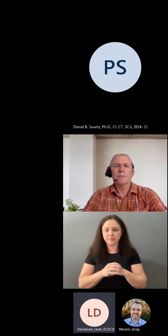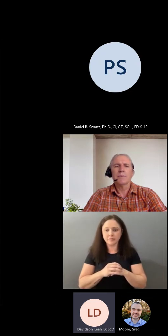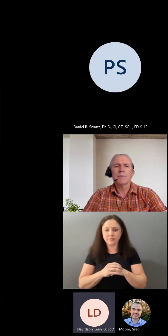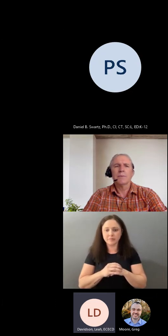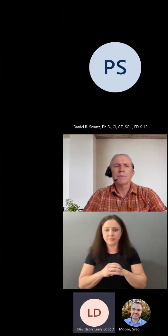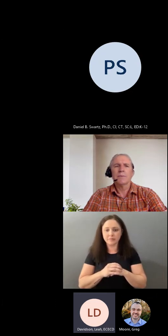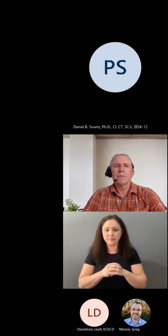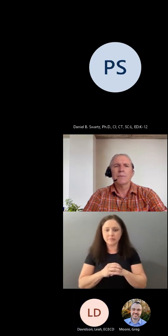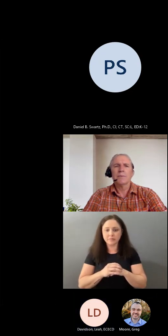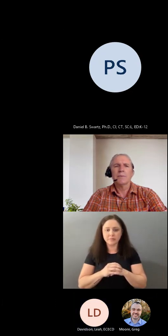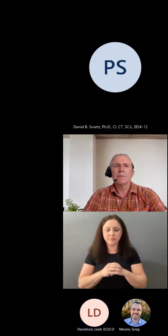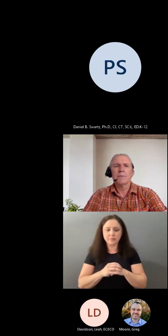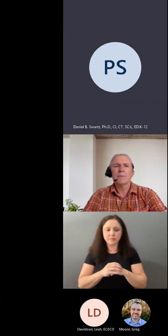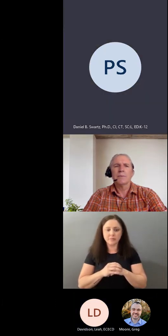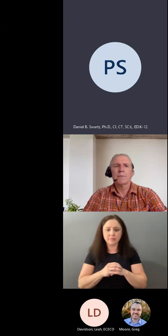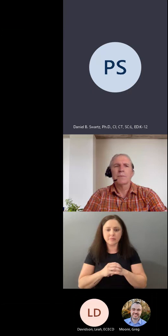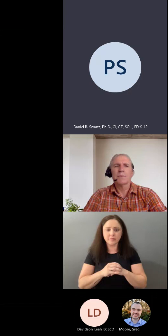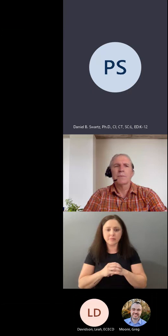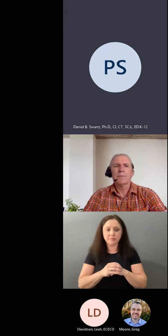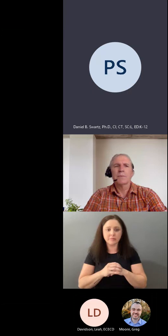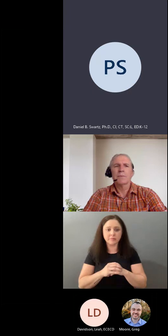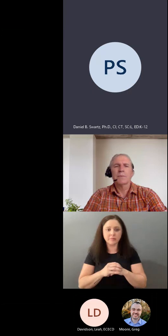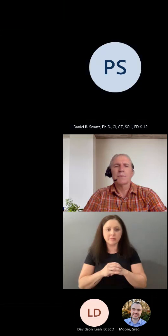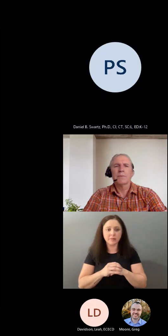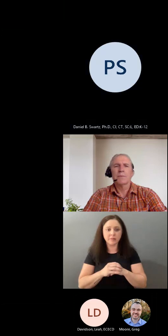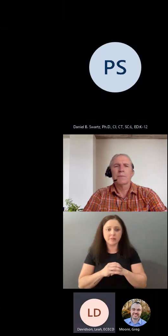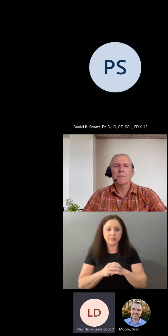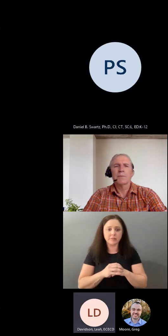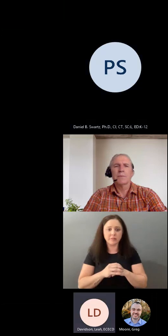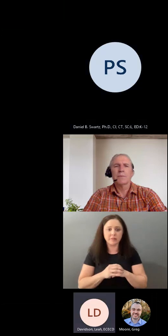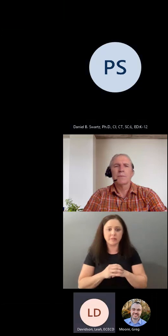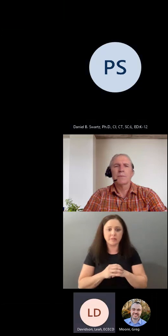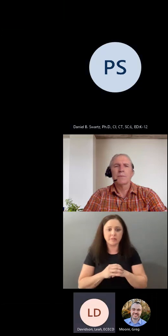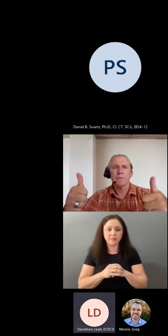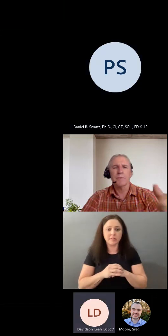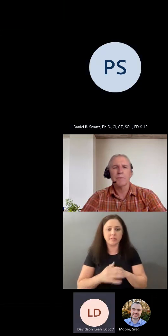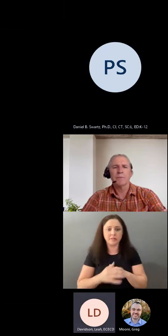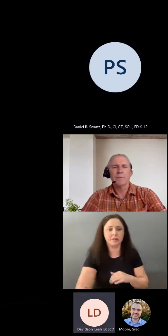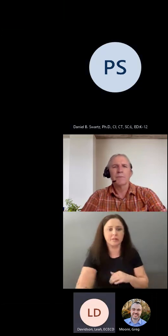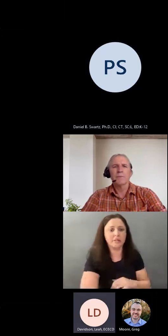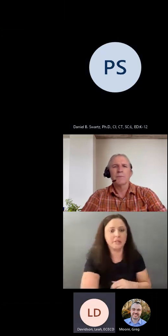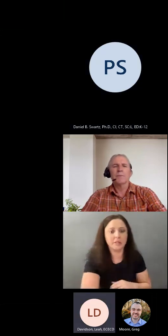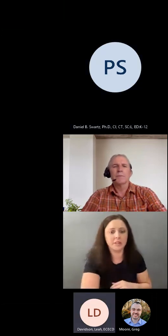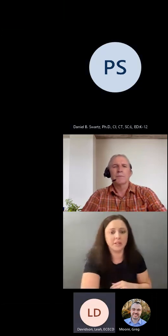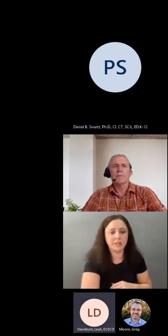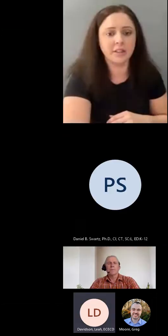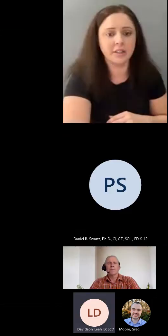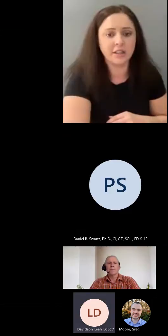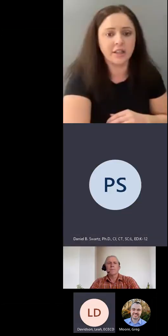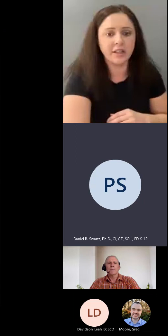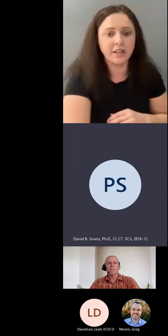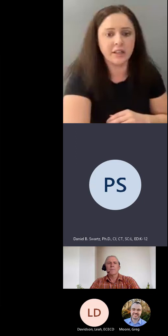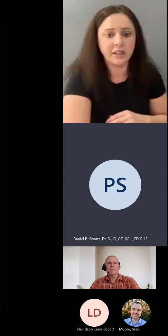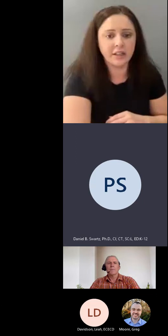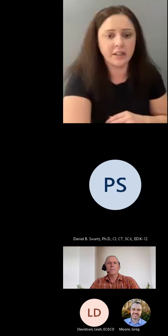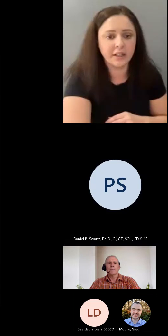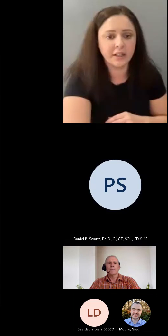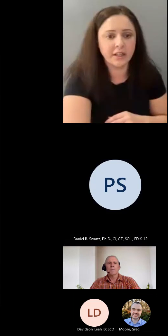understandable, intelligible? It looks clear to me. Okay, it's probably just on my end. Okay, thank you so much.